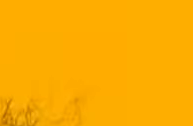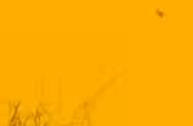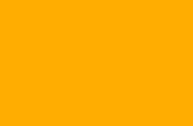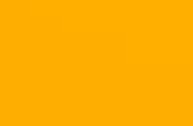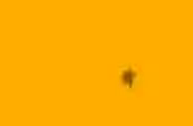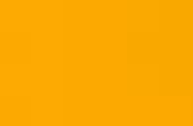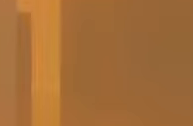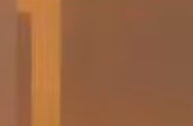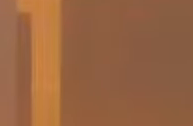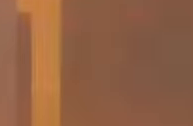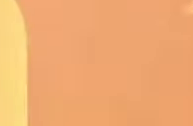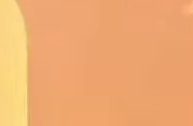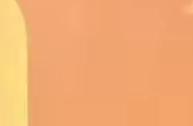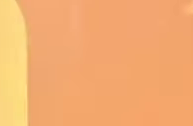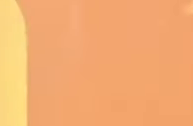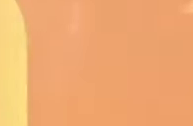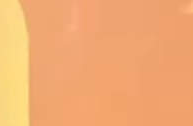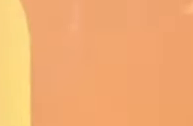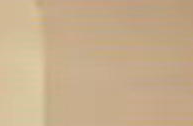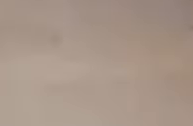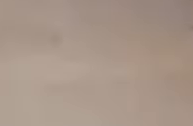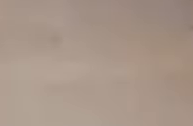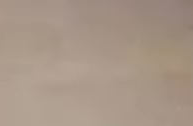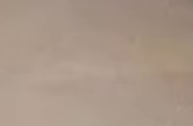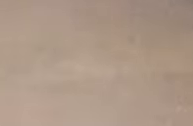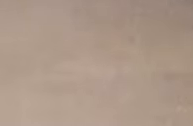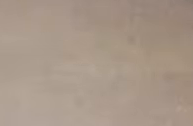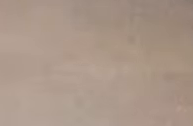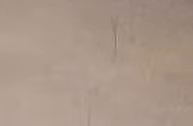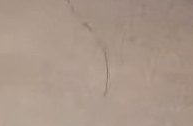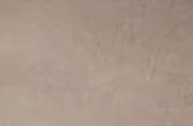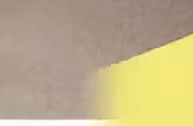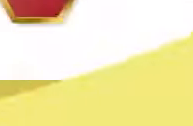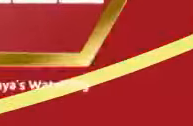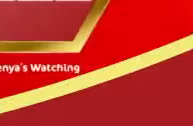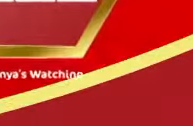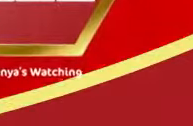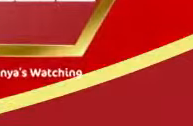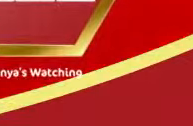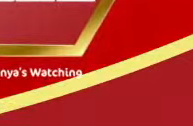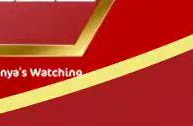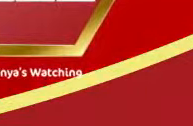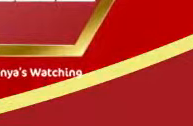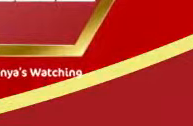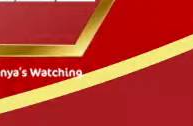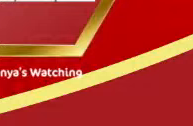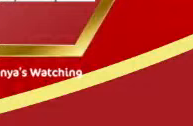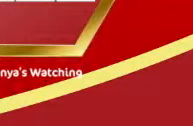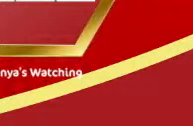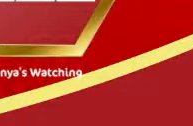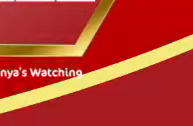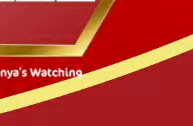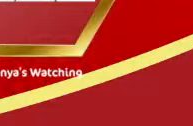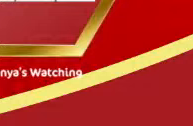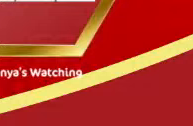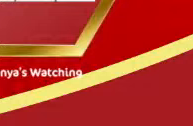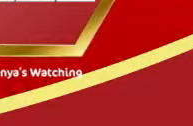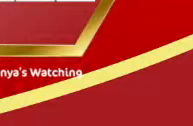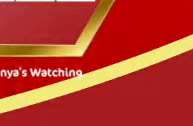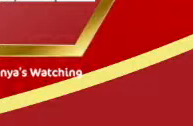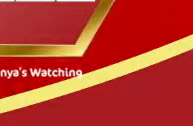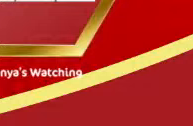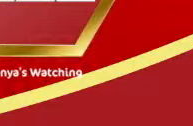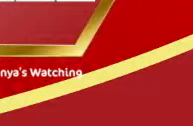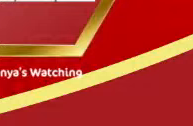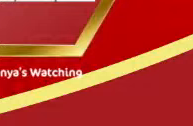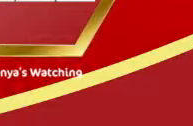Entertainment Thursday, it is. Good morning, Kenya. We shape your day. Good Morning Kenya, every weekday